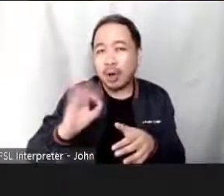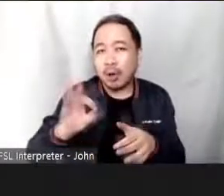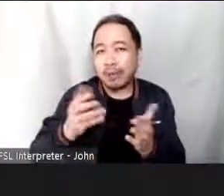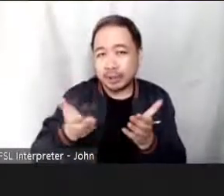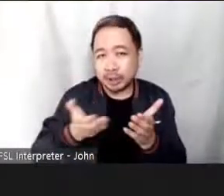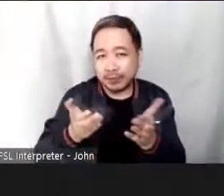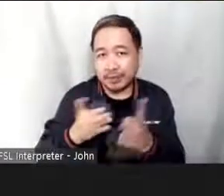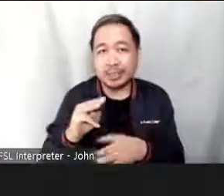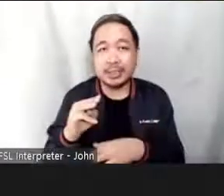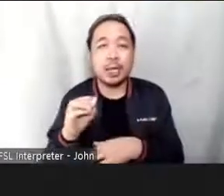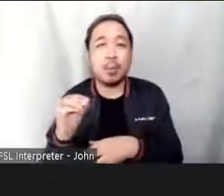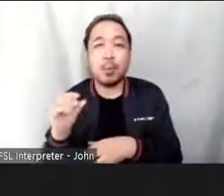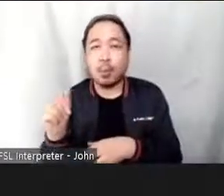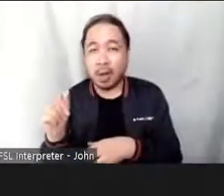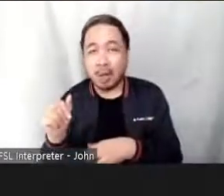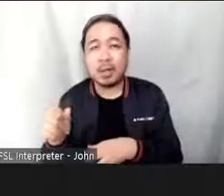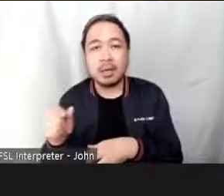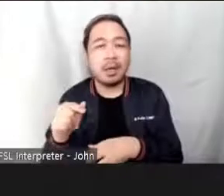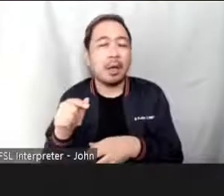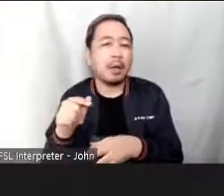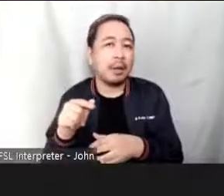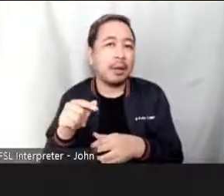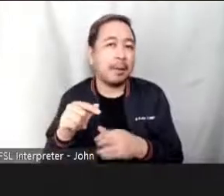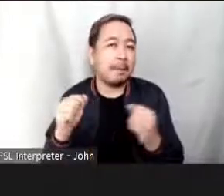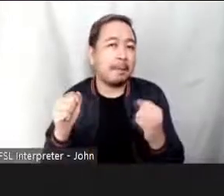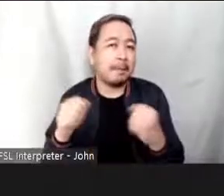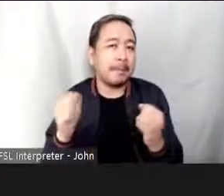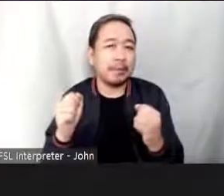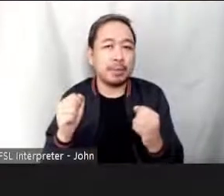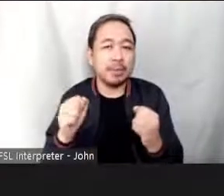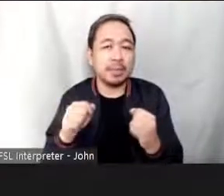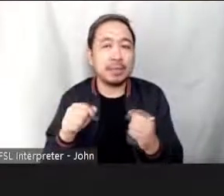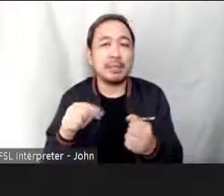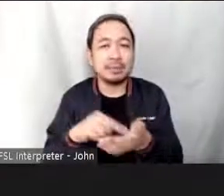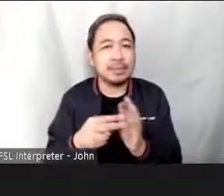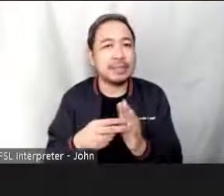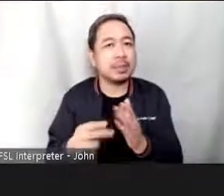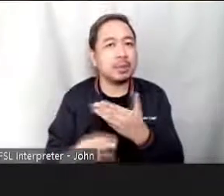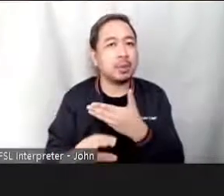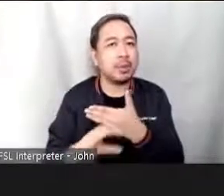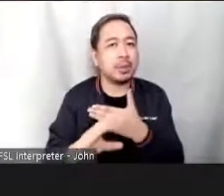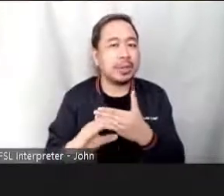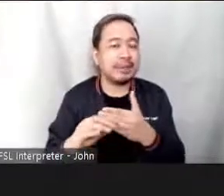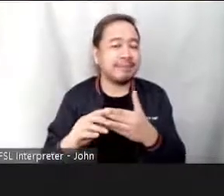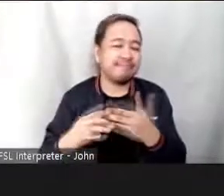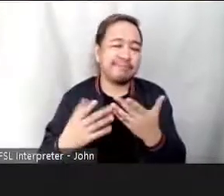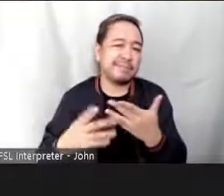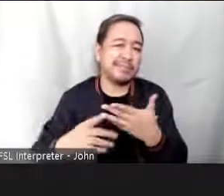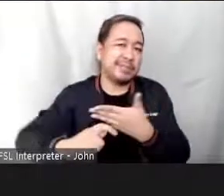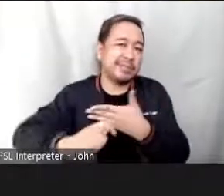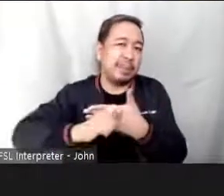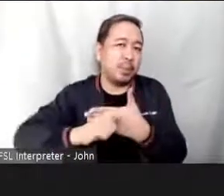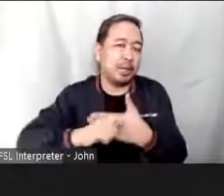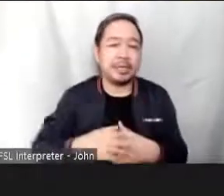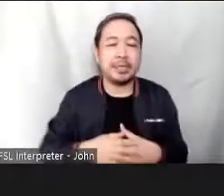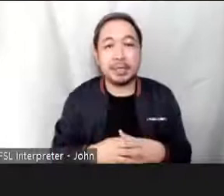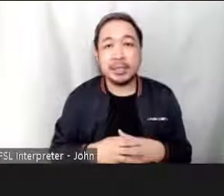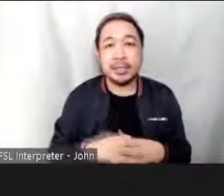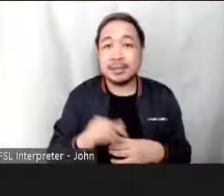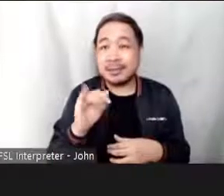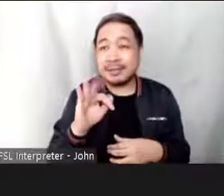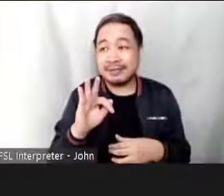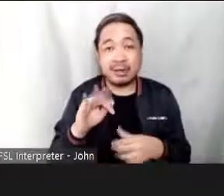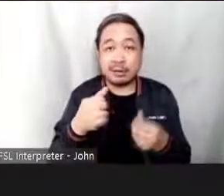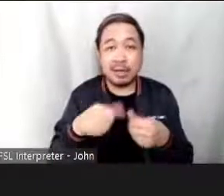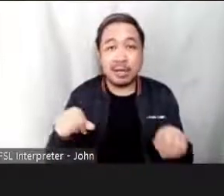agreement, and this means that they have a contract that is temporary, and anytime they could be terminated due to